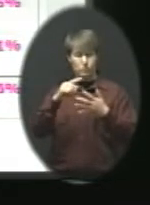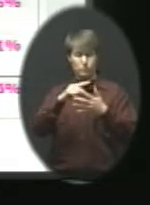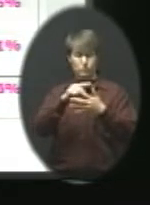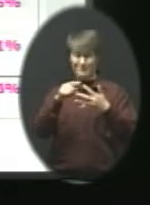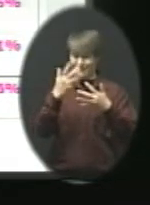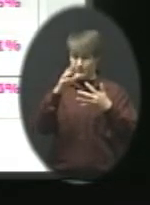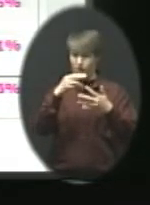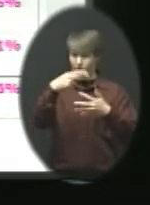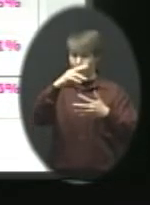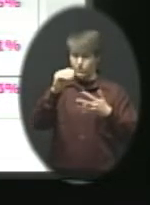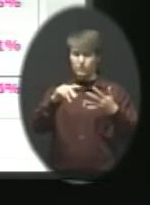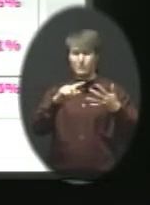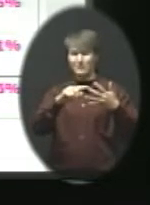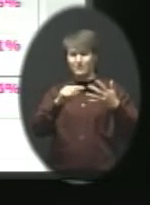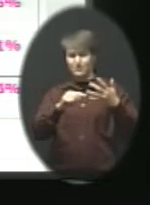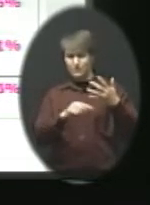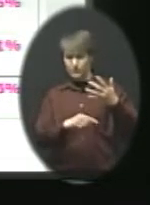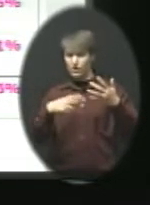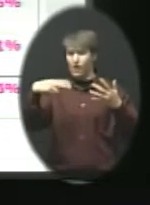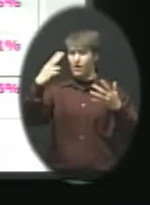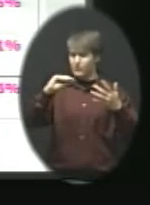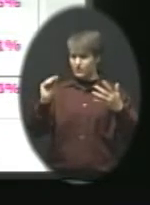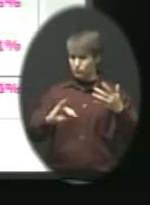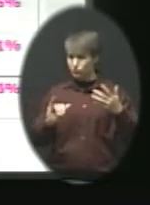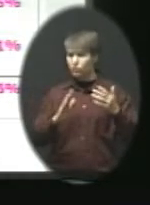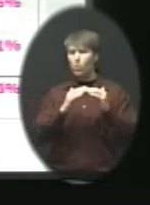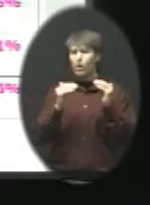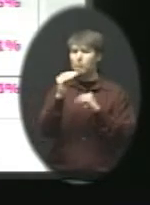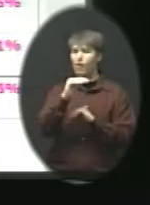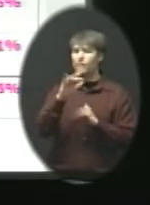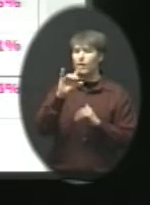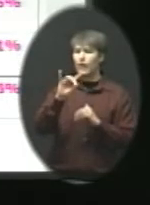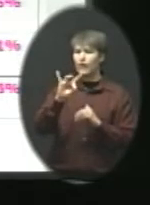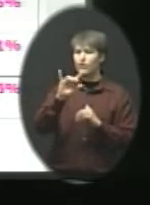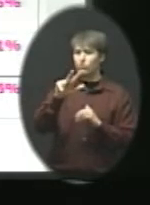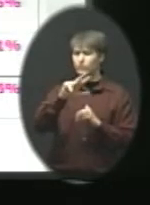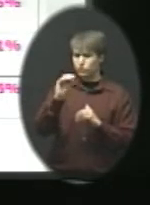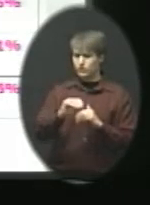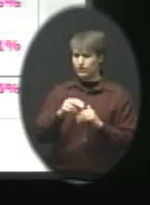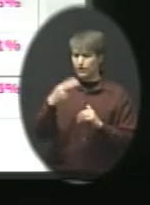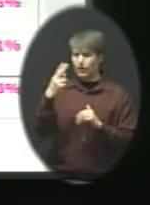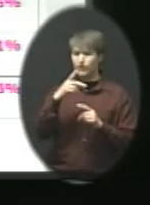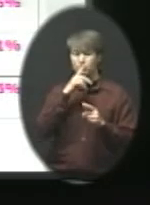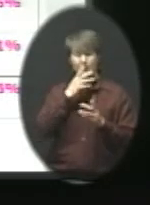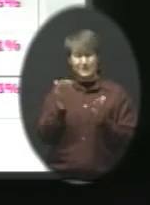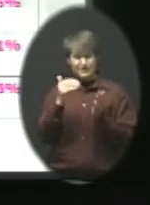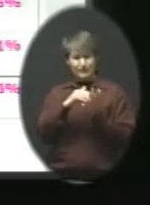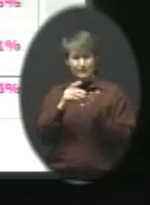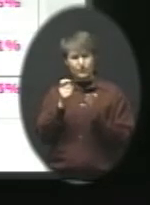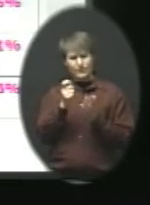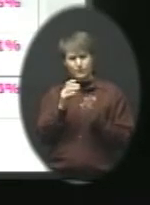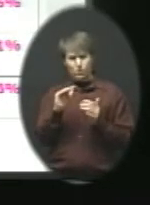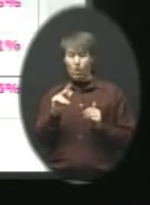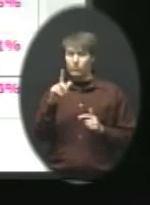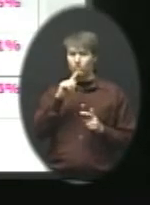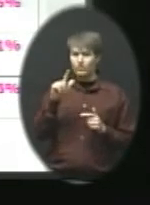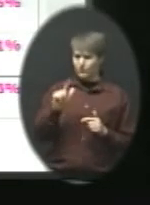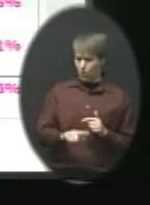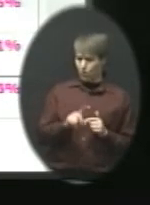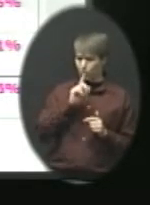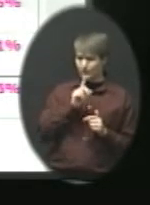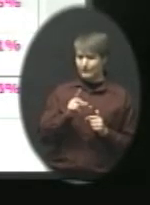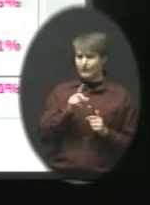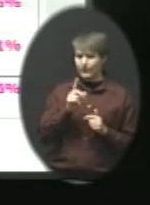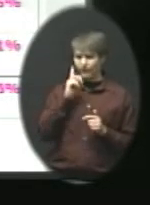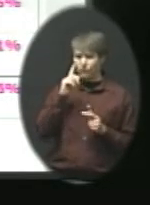high, above that 85% mark that we like to have. Again, we're a little bit low in where we are low, We